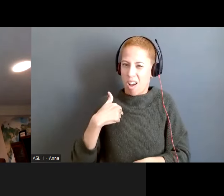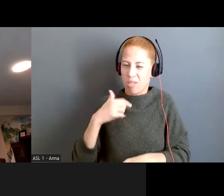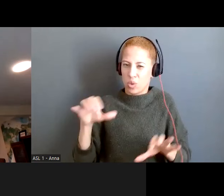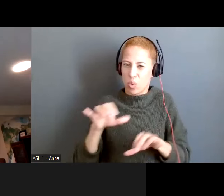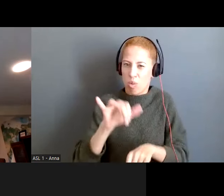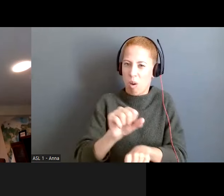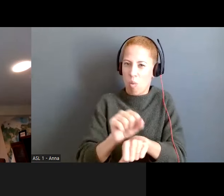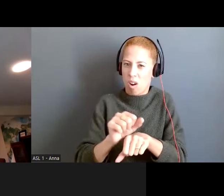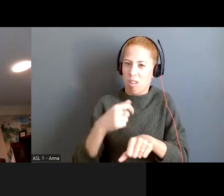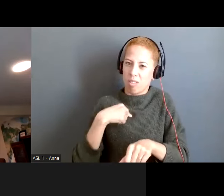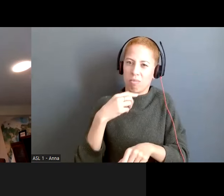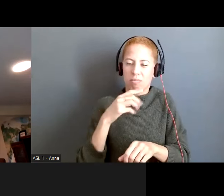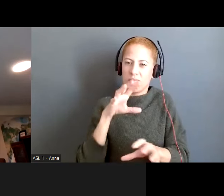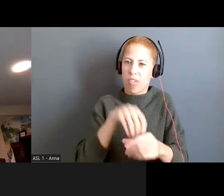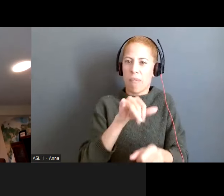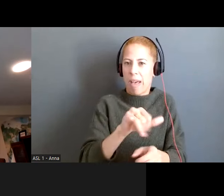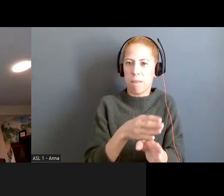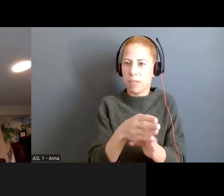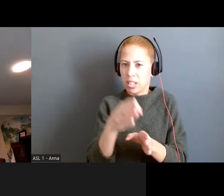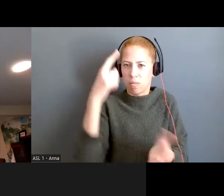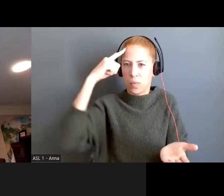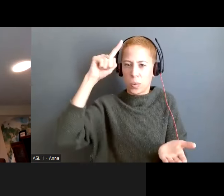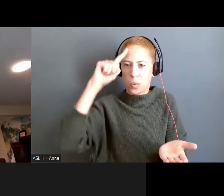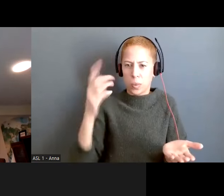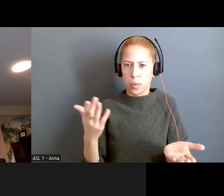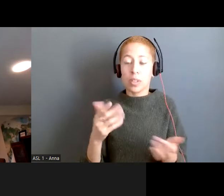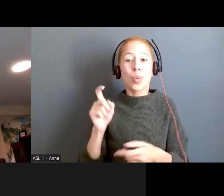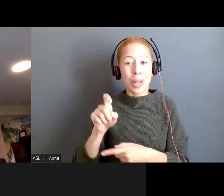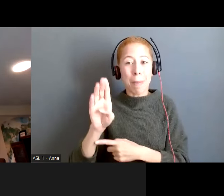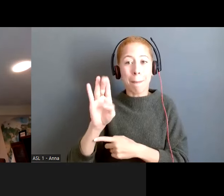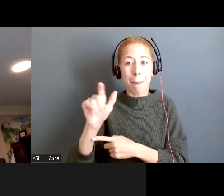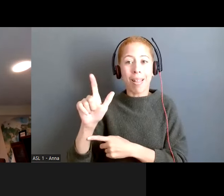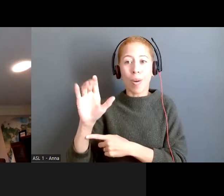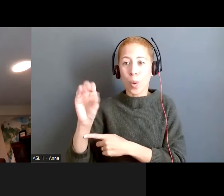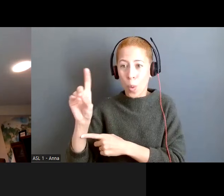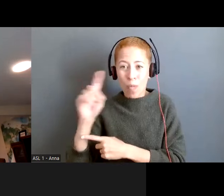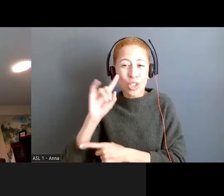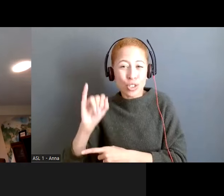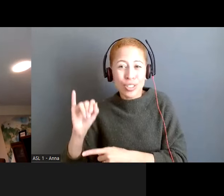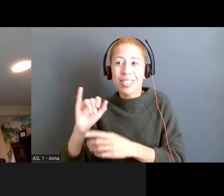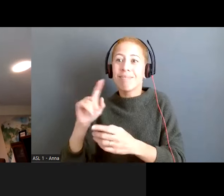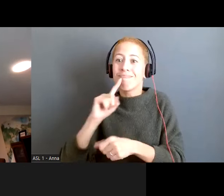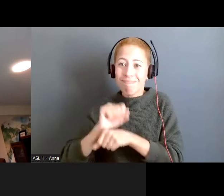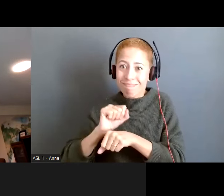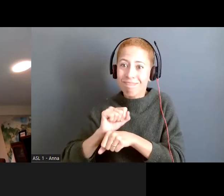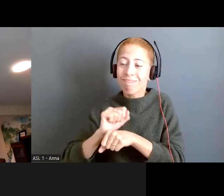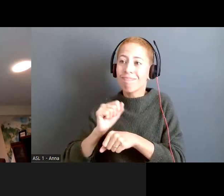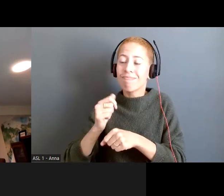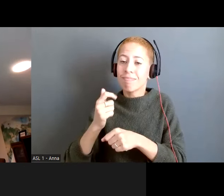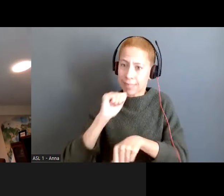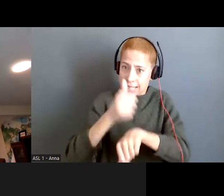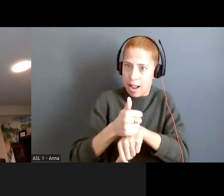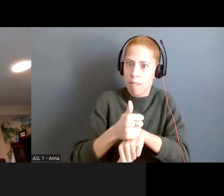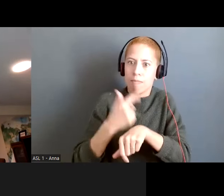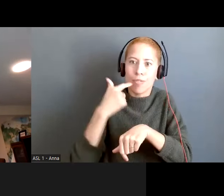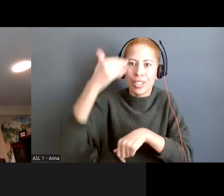said, billing codes modified to address so that people are actually compensated for the work that they're doing with this really important